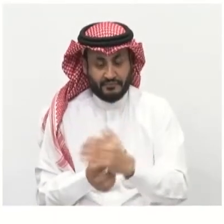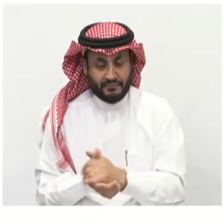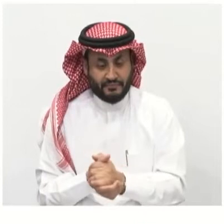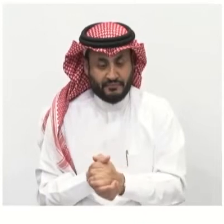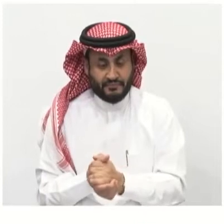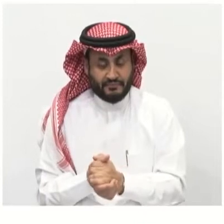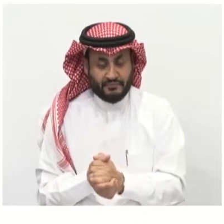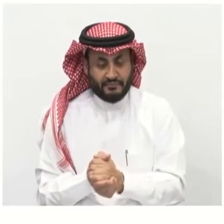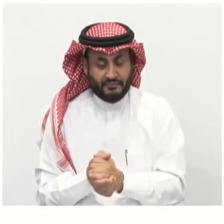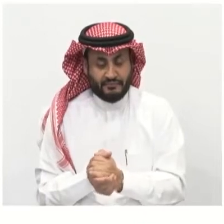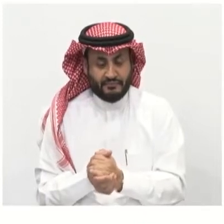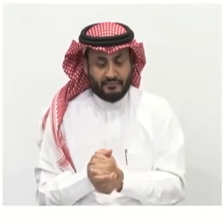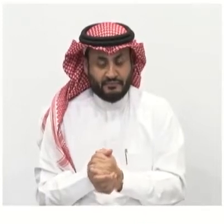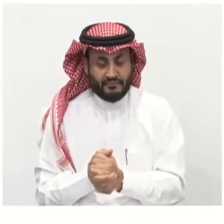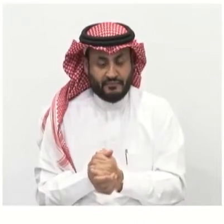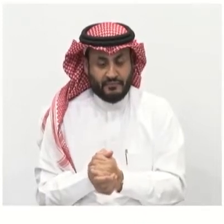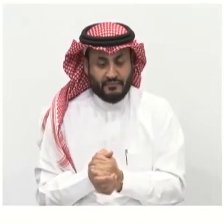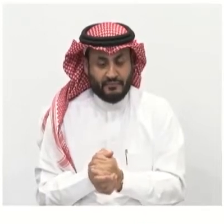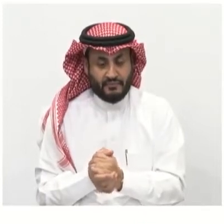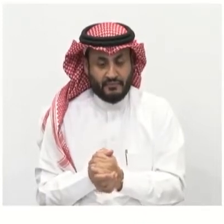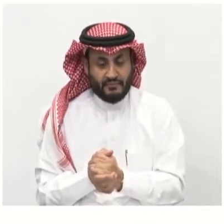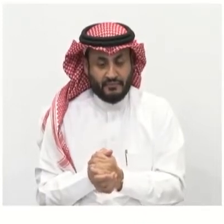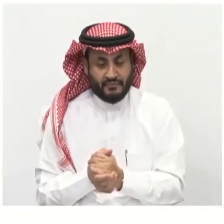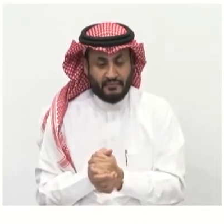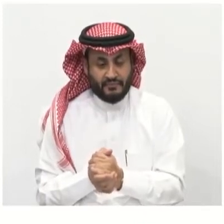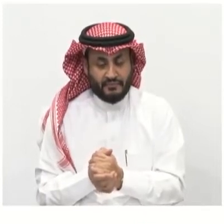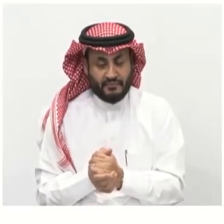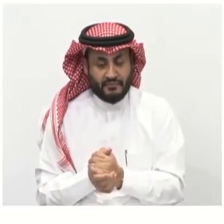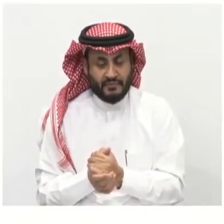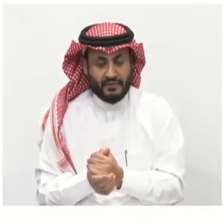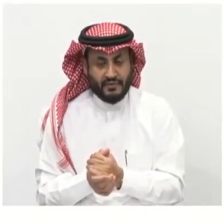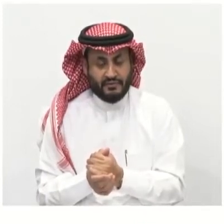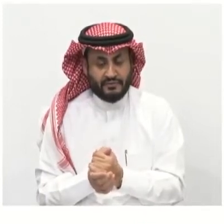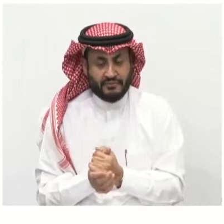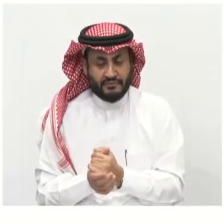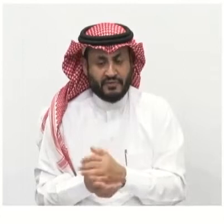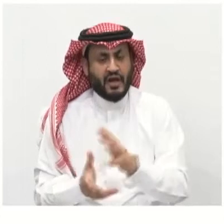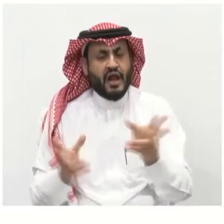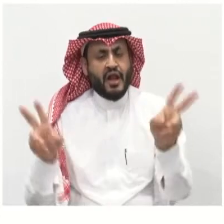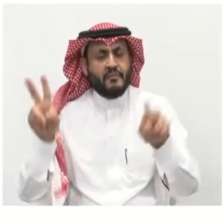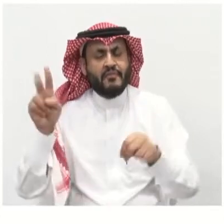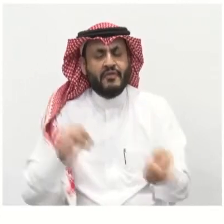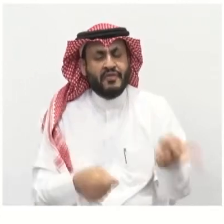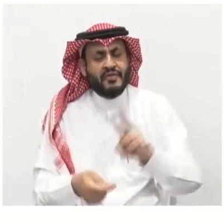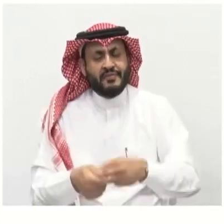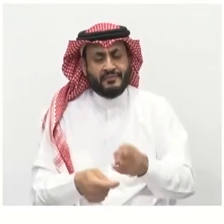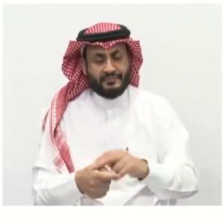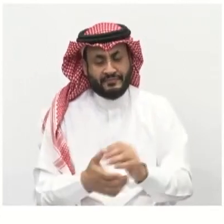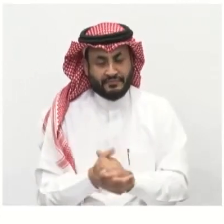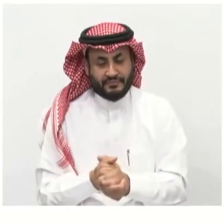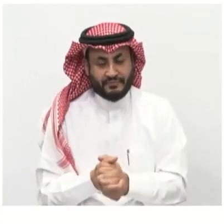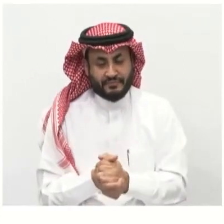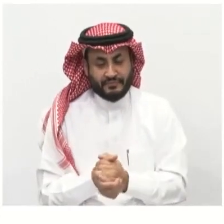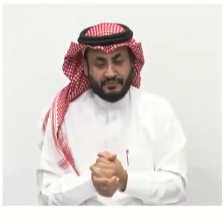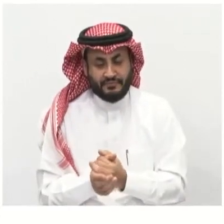Again, this is Lemma. She wants to be a famous artist one day. When she comes